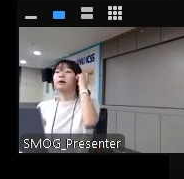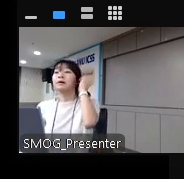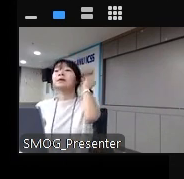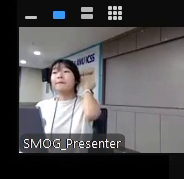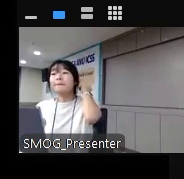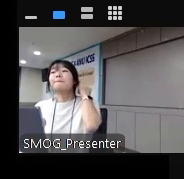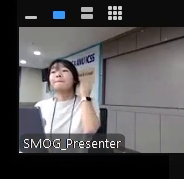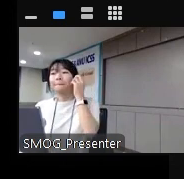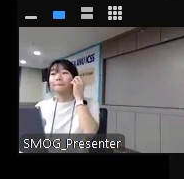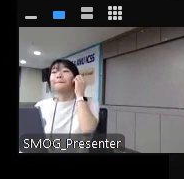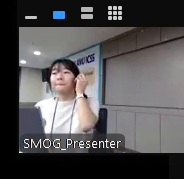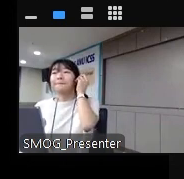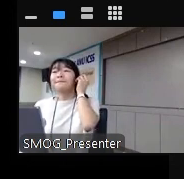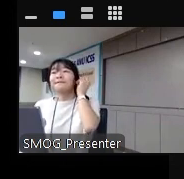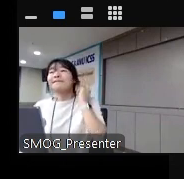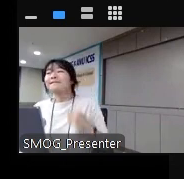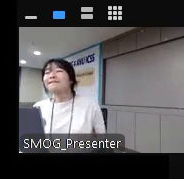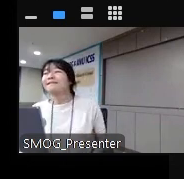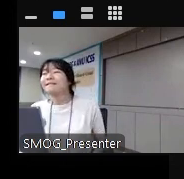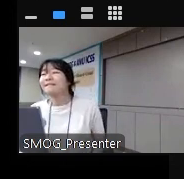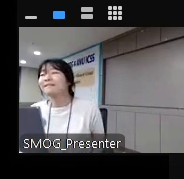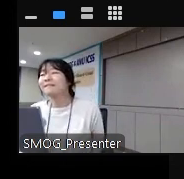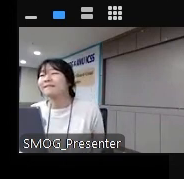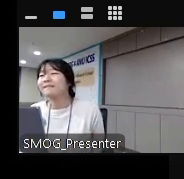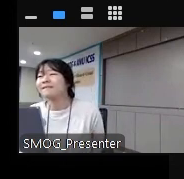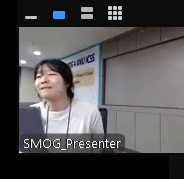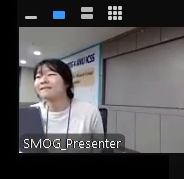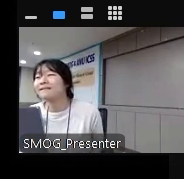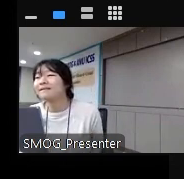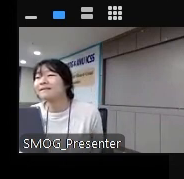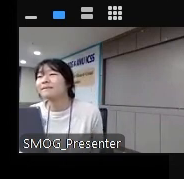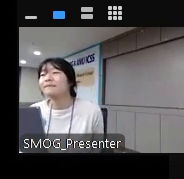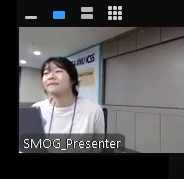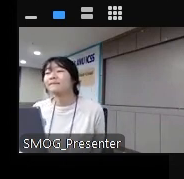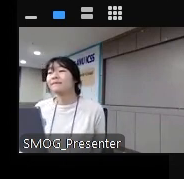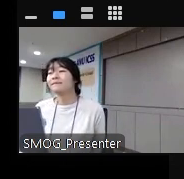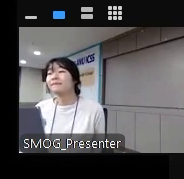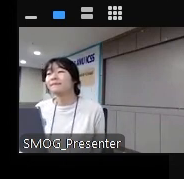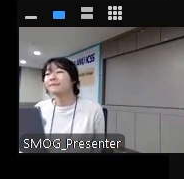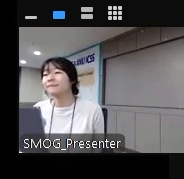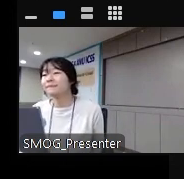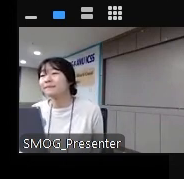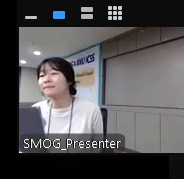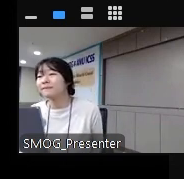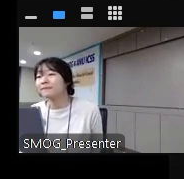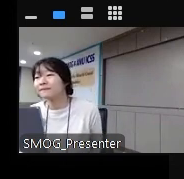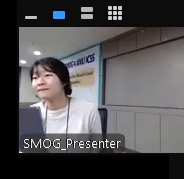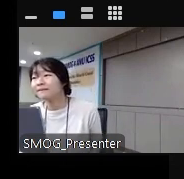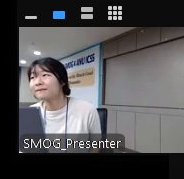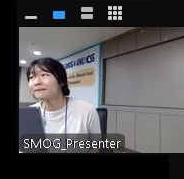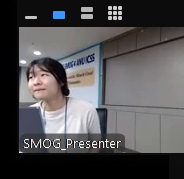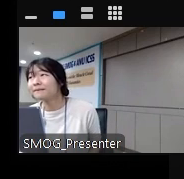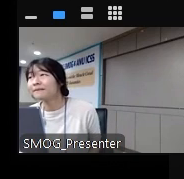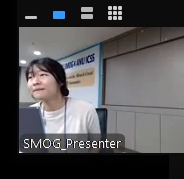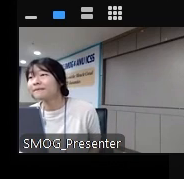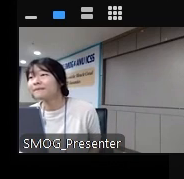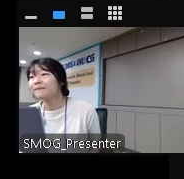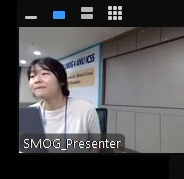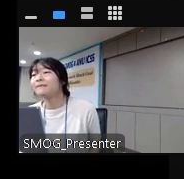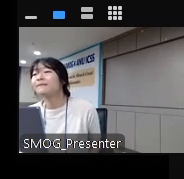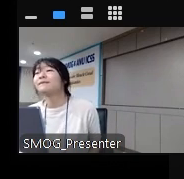hypotheses. What happens if two bilingual speaker